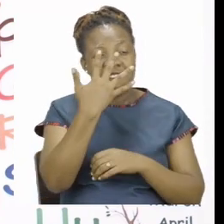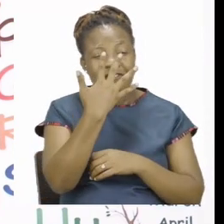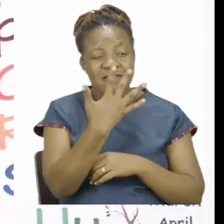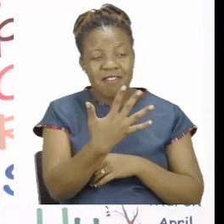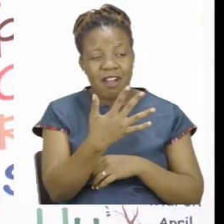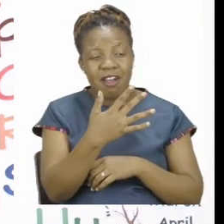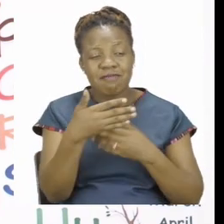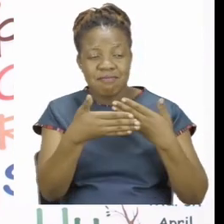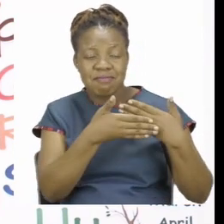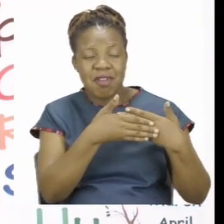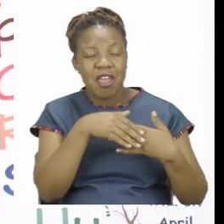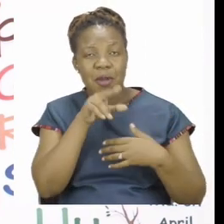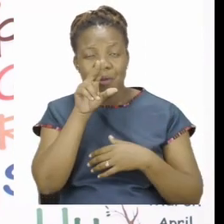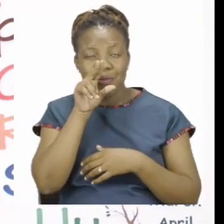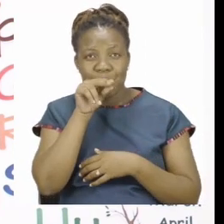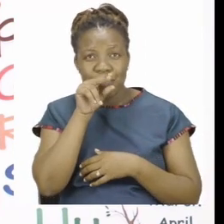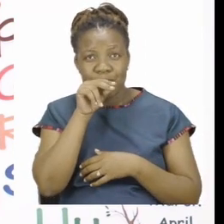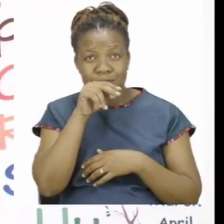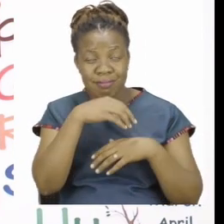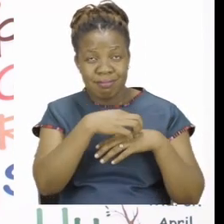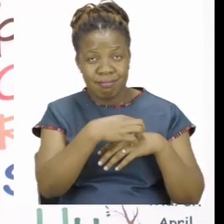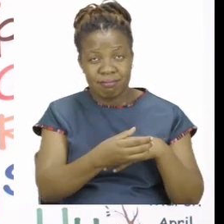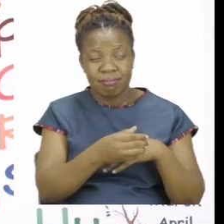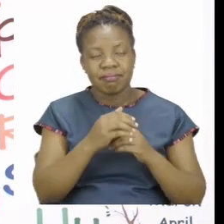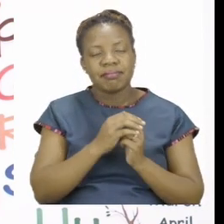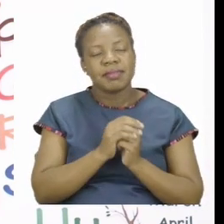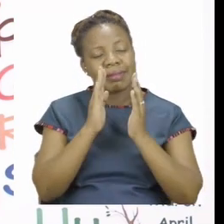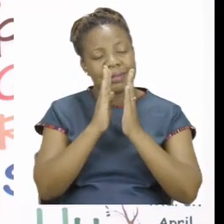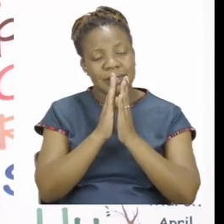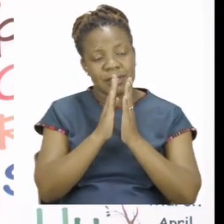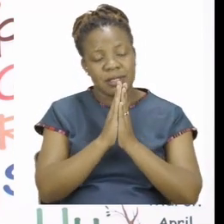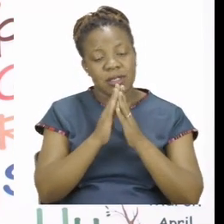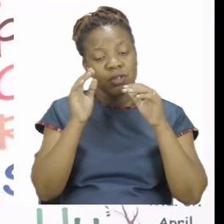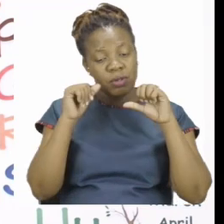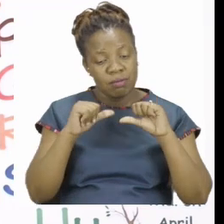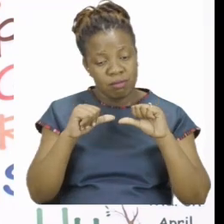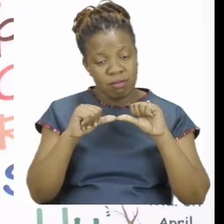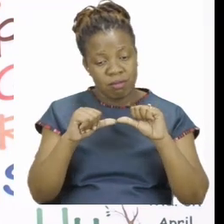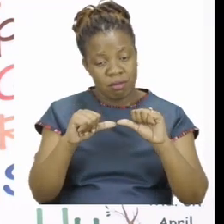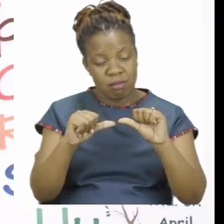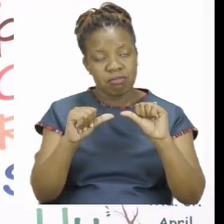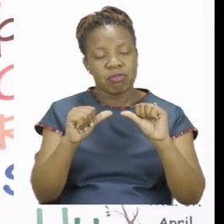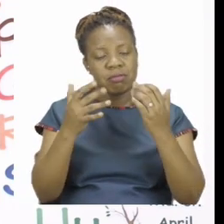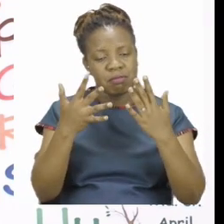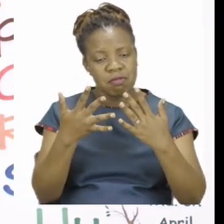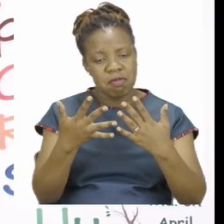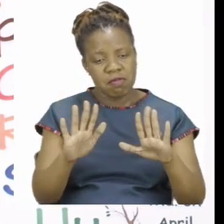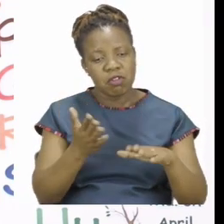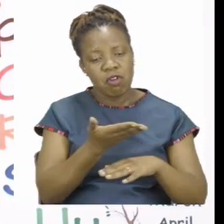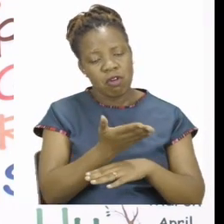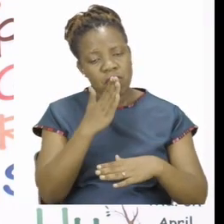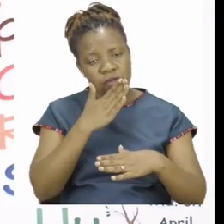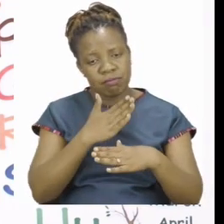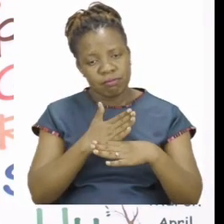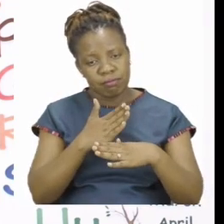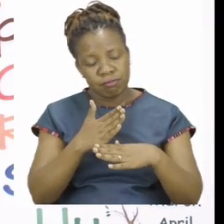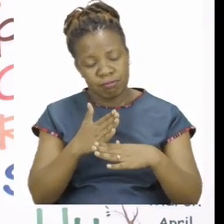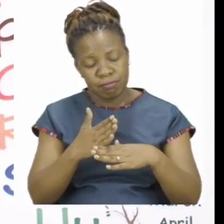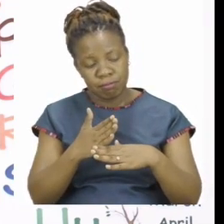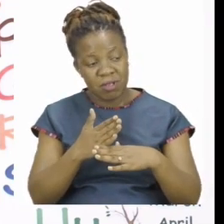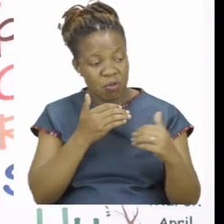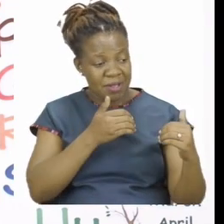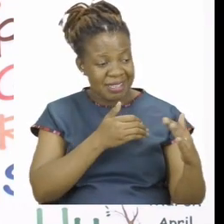ahead, boys and girls, make your sentences. Please follow the instructions. Don't forget your capital letter and your full